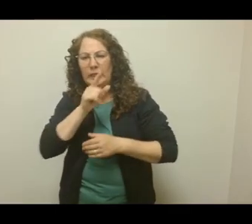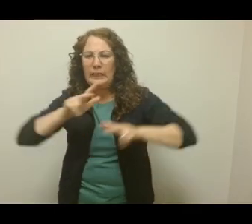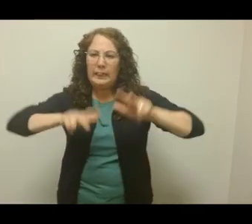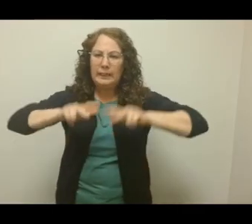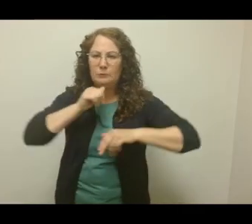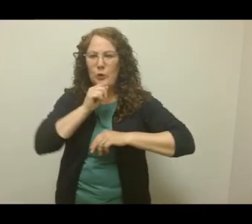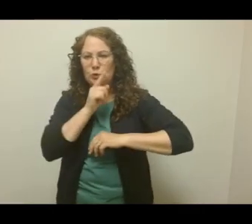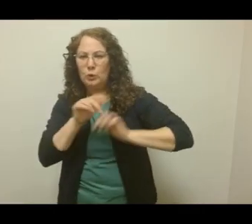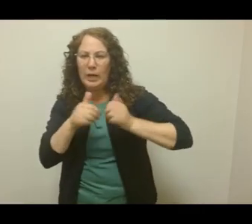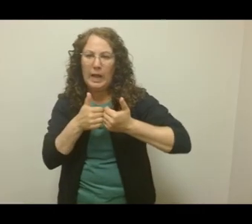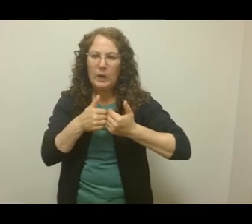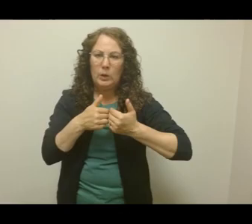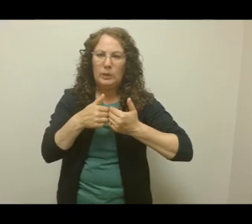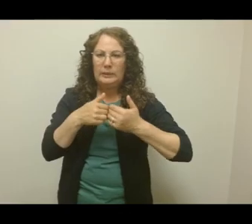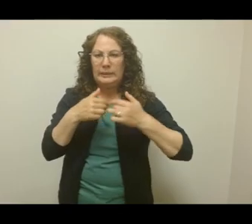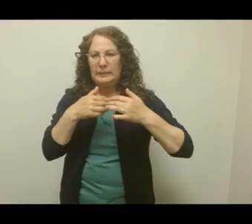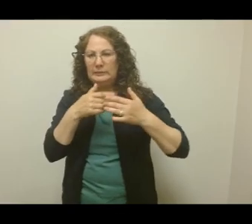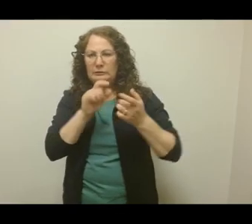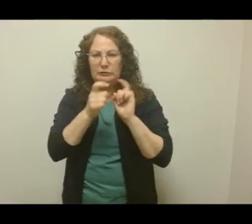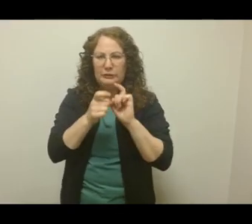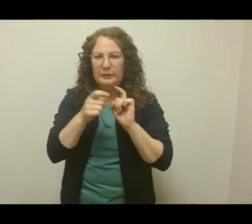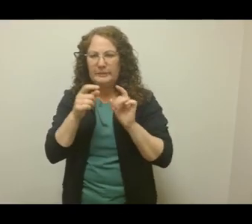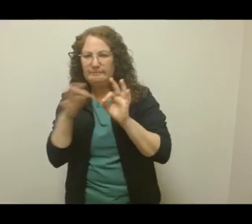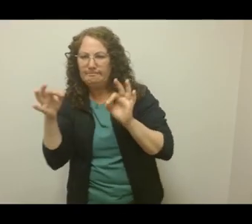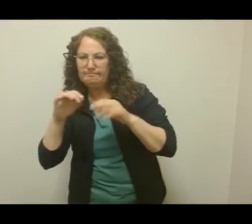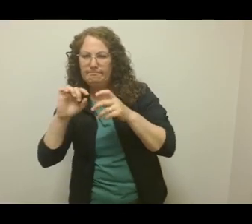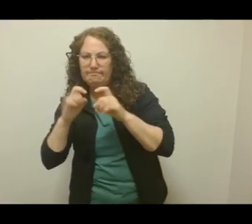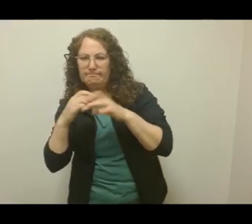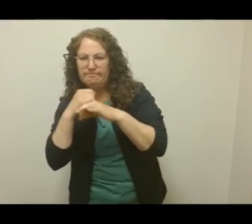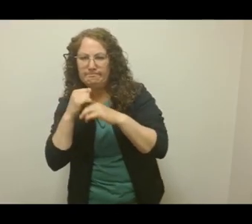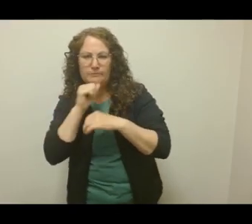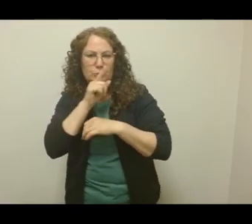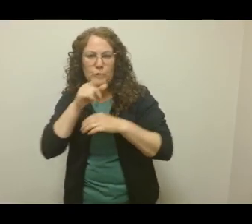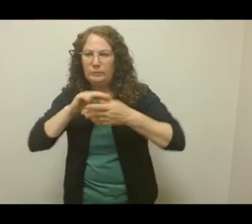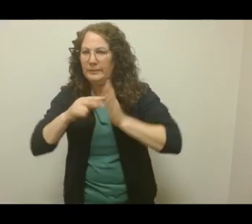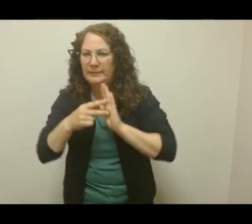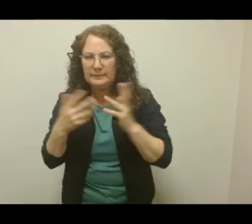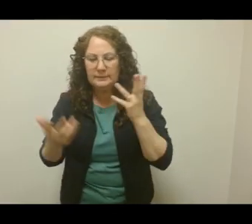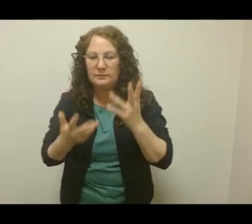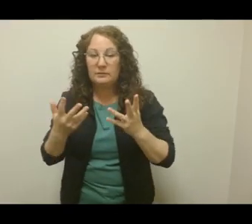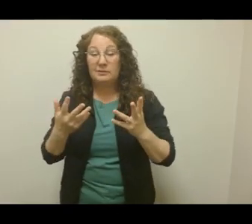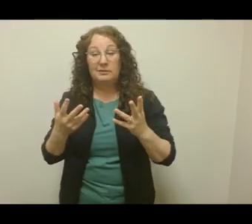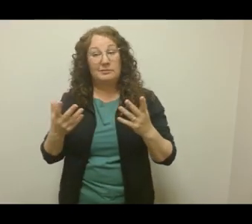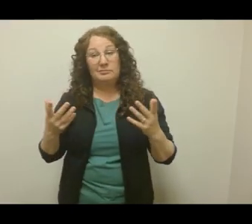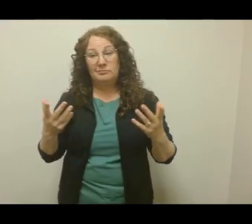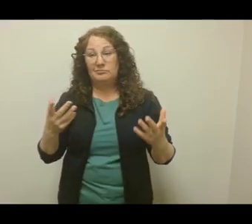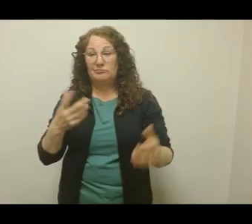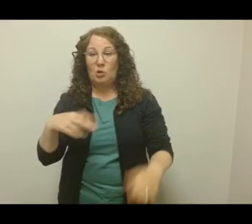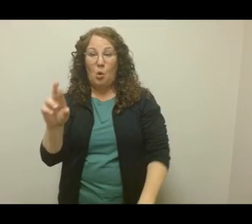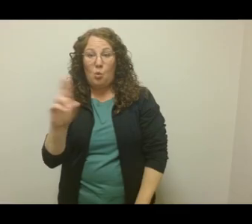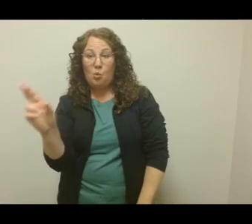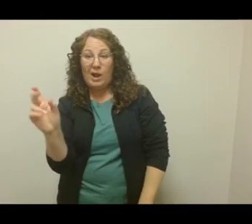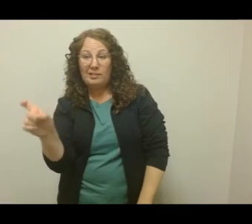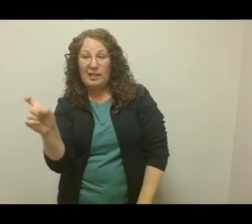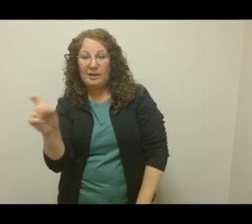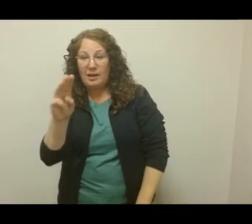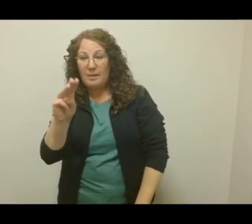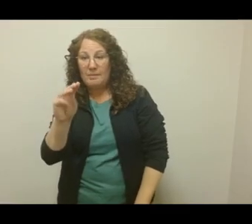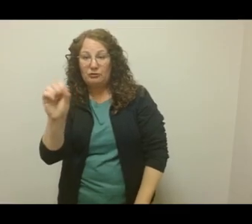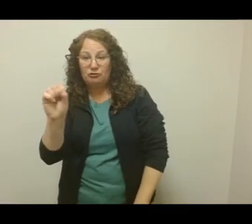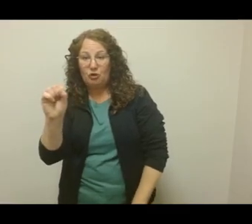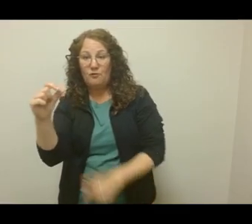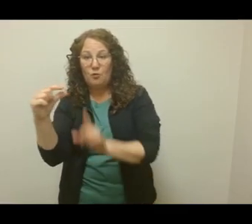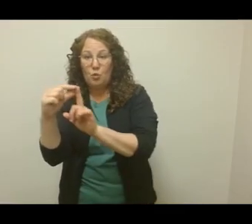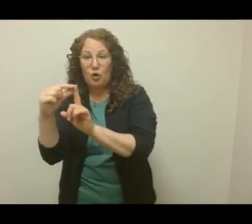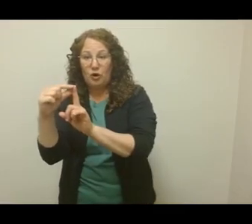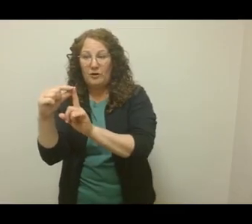paraphrase or they don't understand what it means to paraphrase something. They just right-click in Microsoft Word and find a